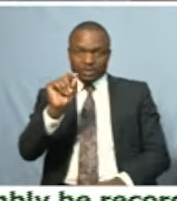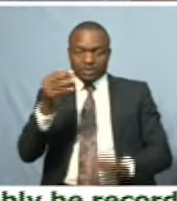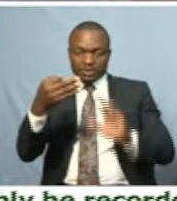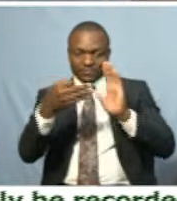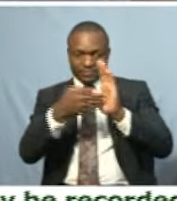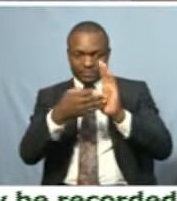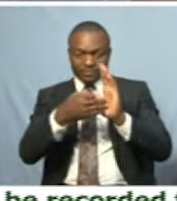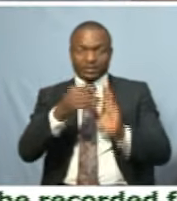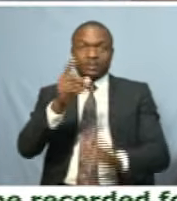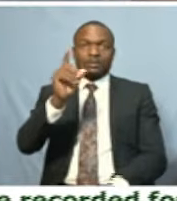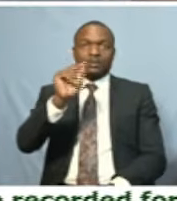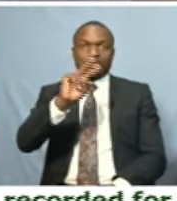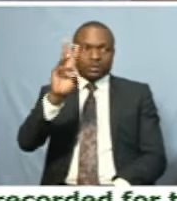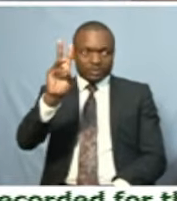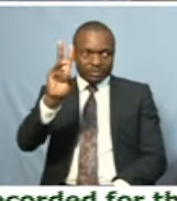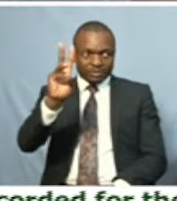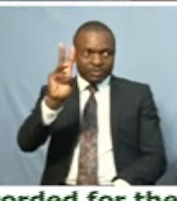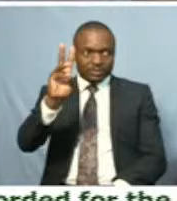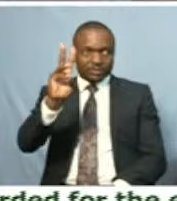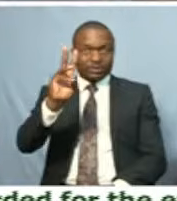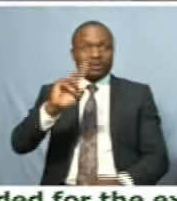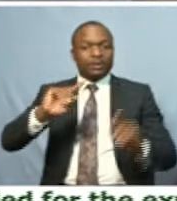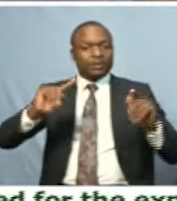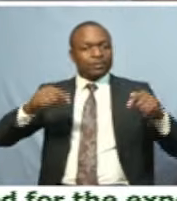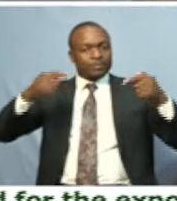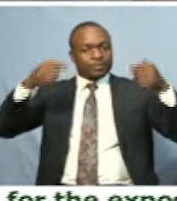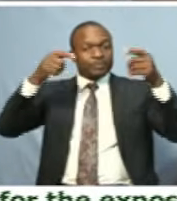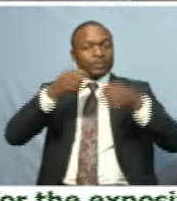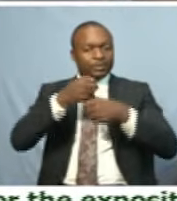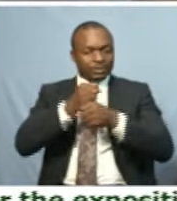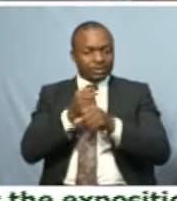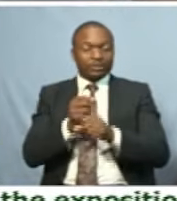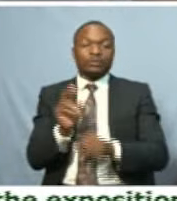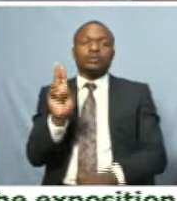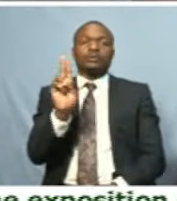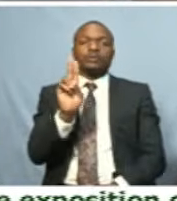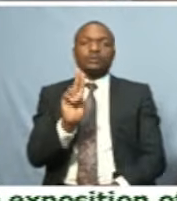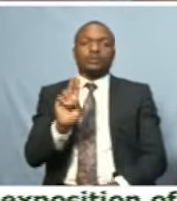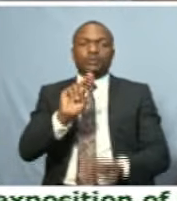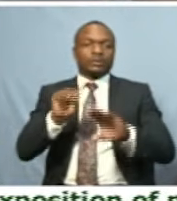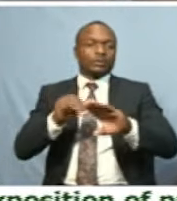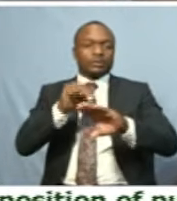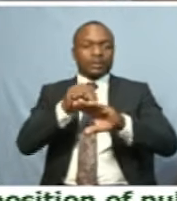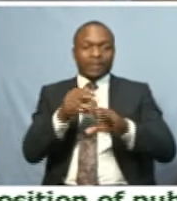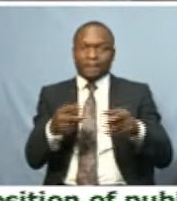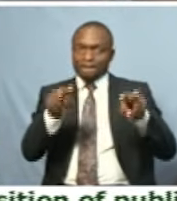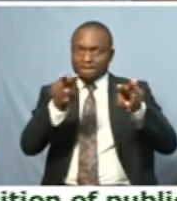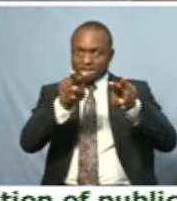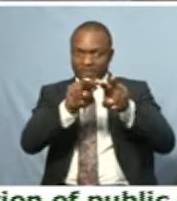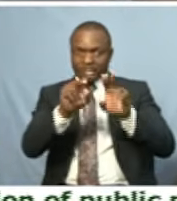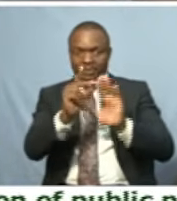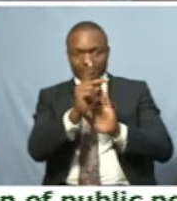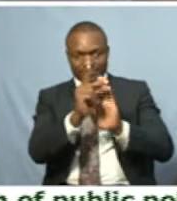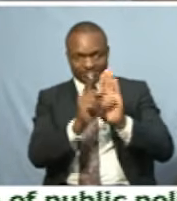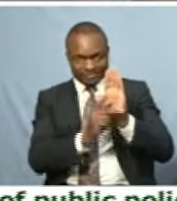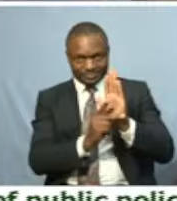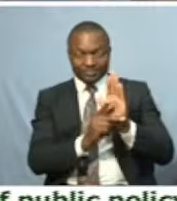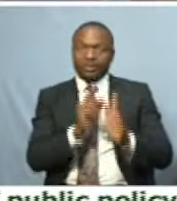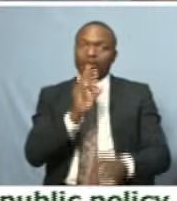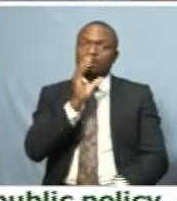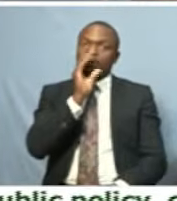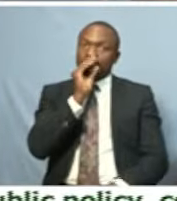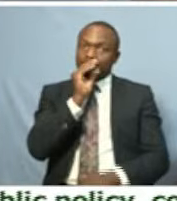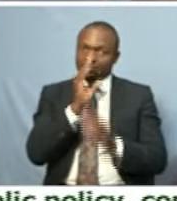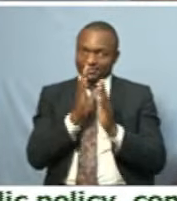February 2026 on the progress made in the application of national values and principles. Madam